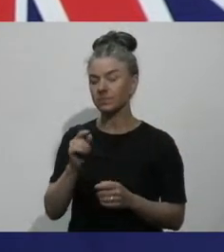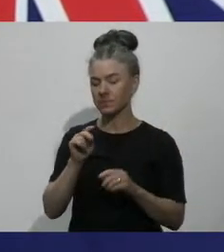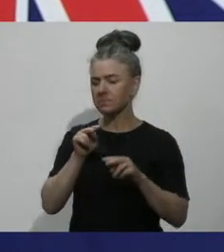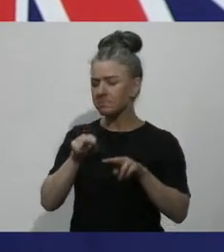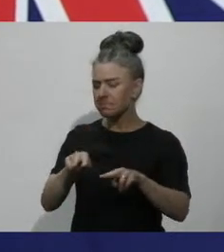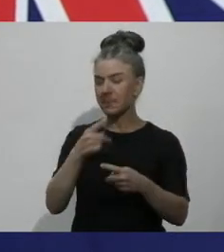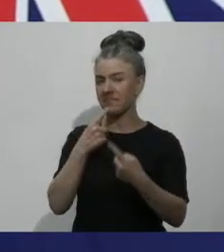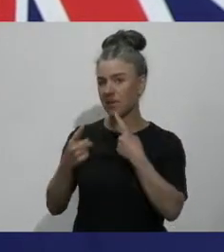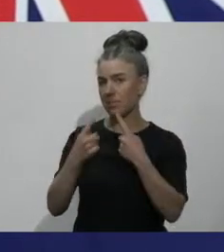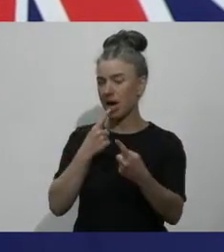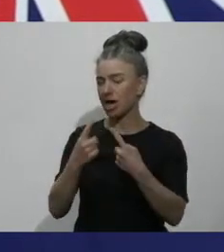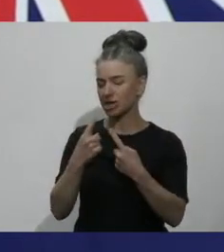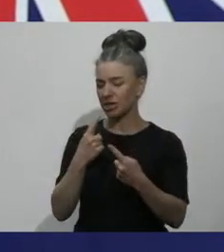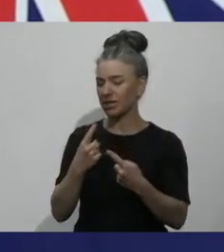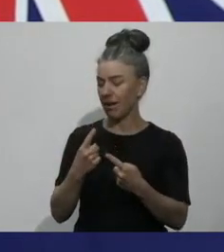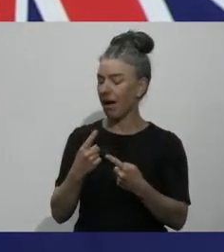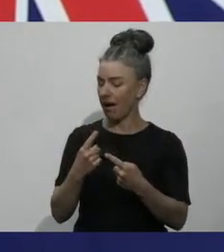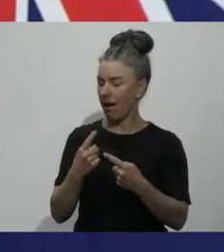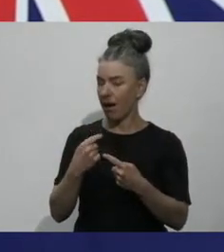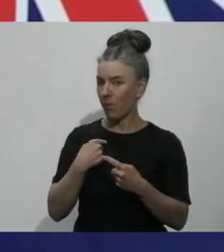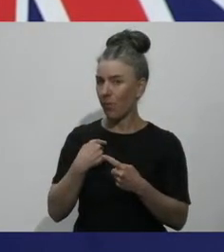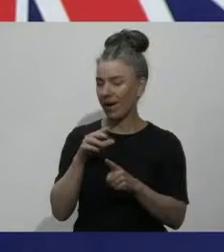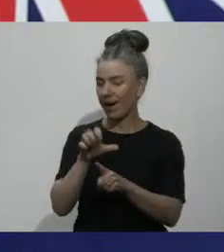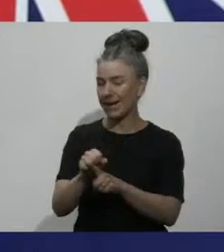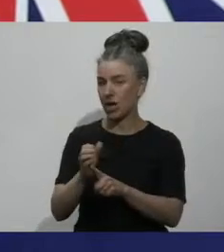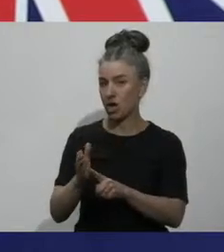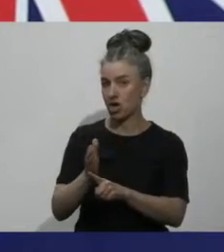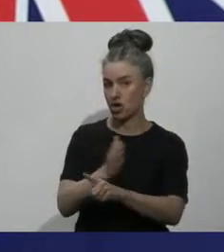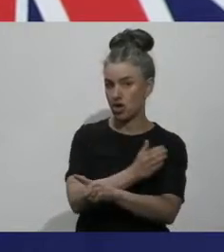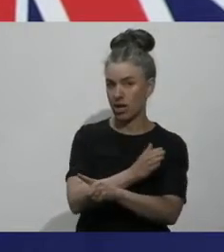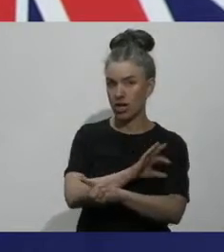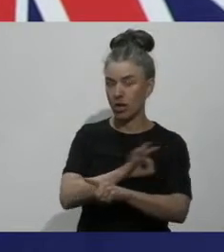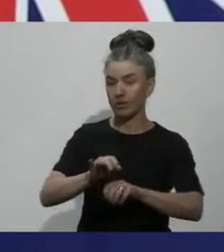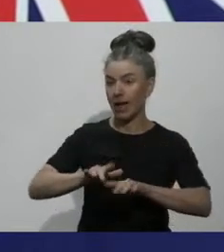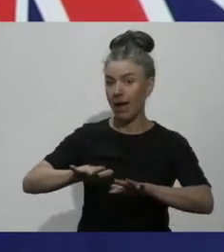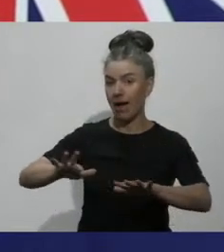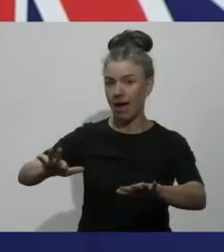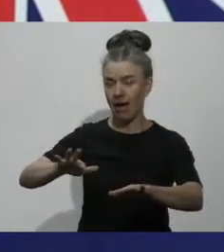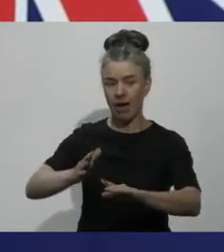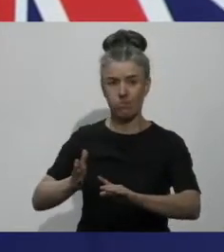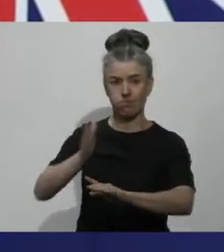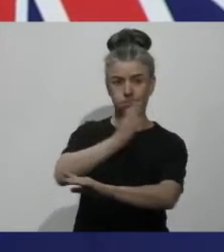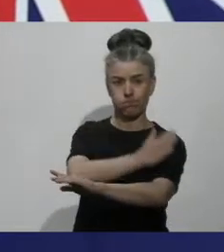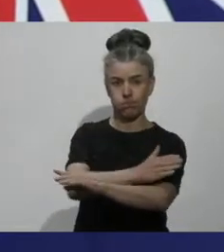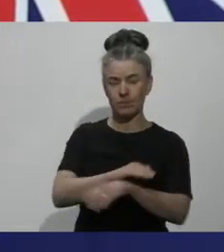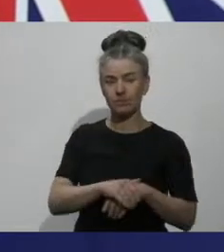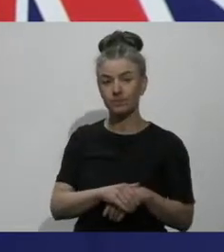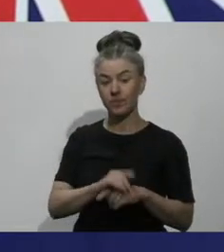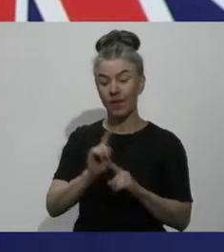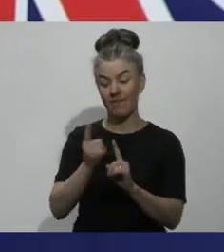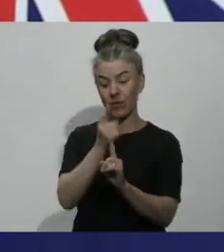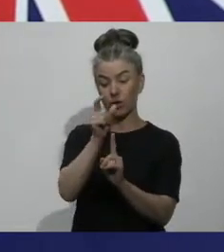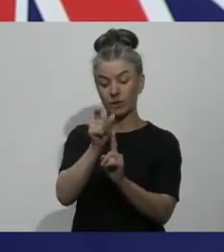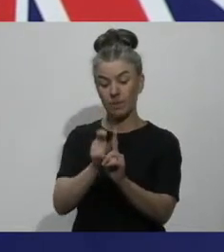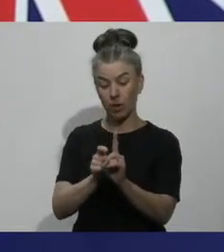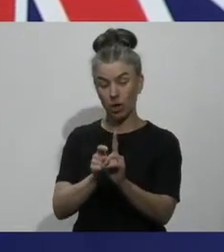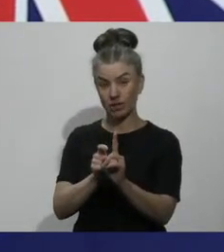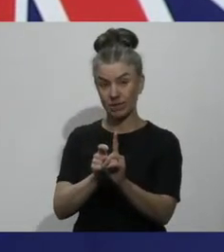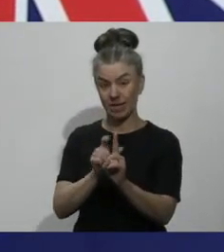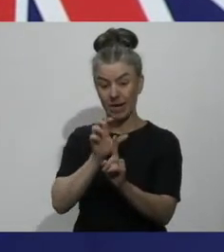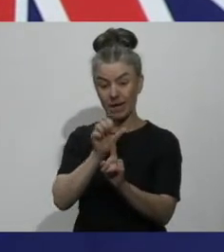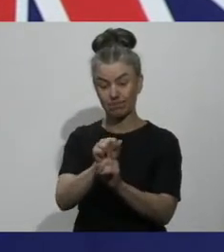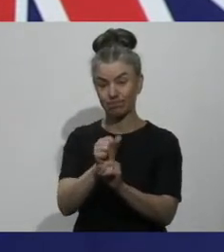relatively early in its life. While the first case we identified tested positive this